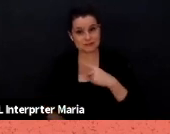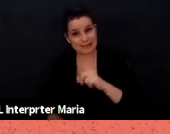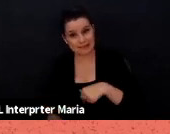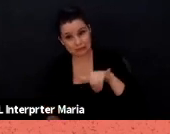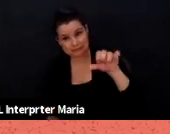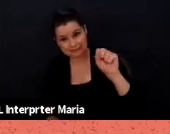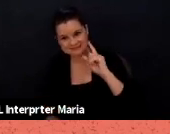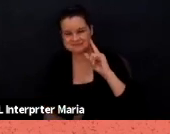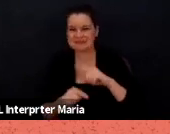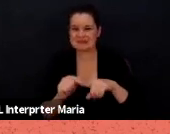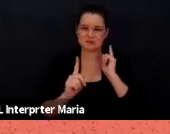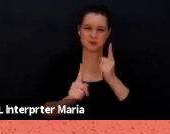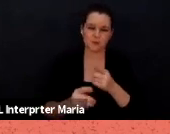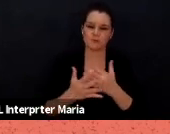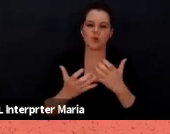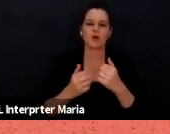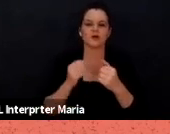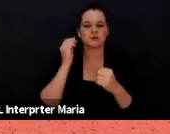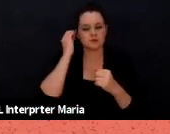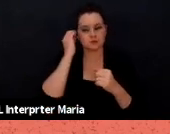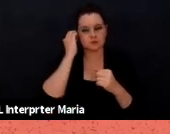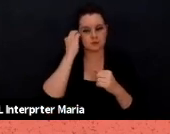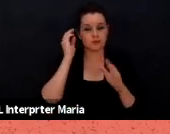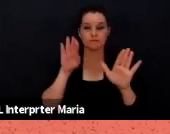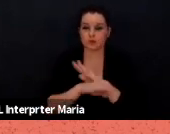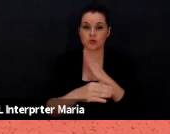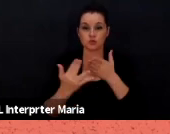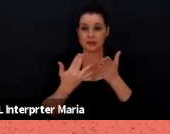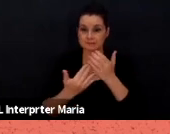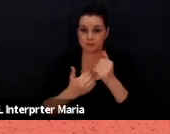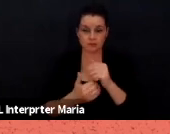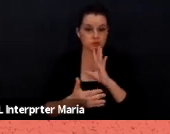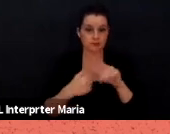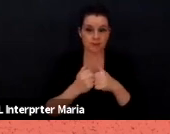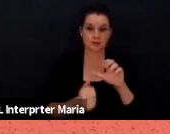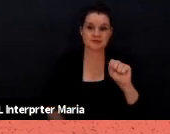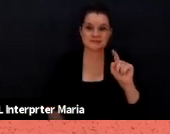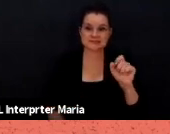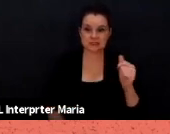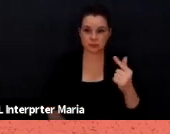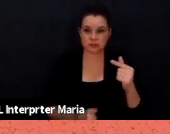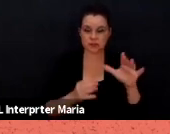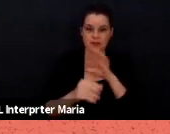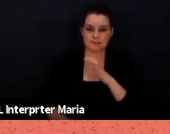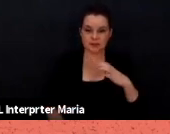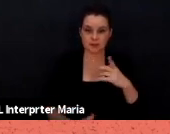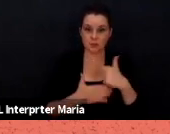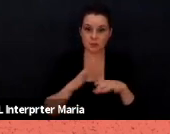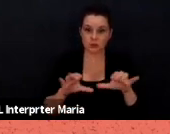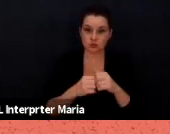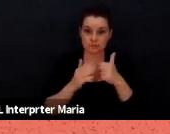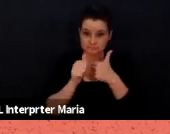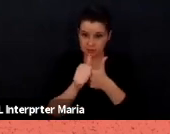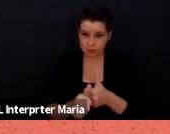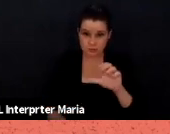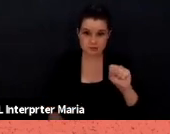the goal. We are actually, full transparency, talking about this amongst the steering committee, what we want to do following the summit. You know, as